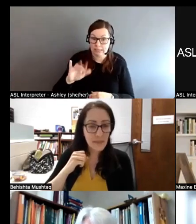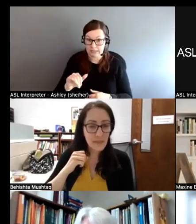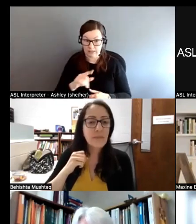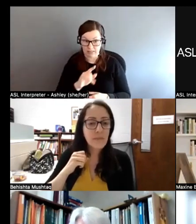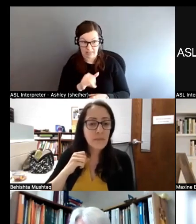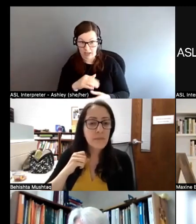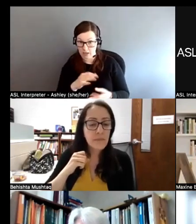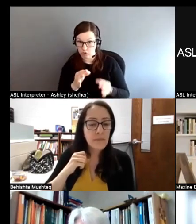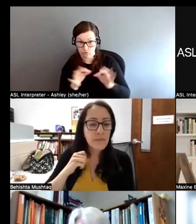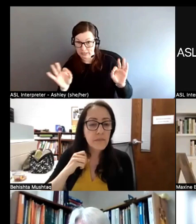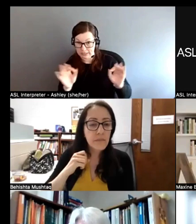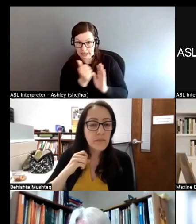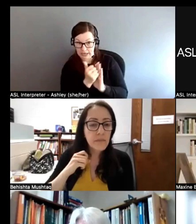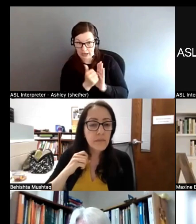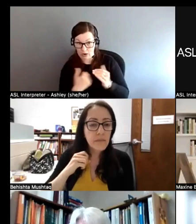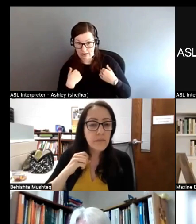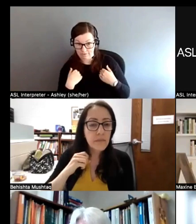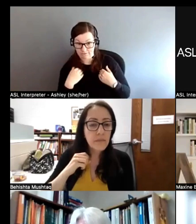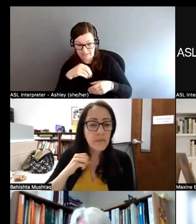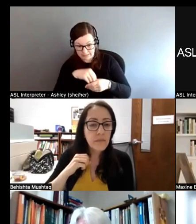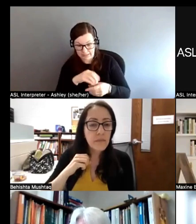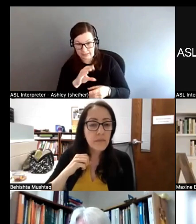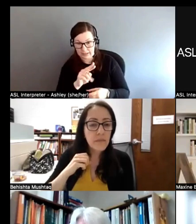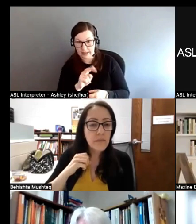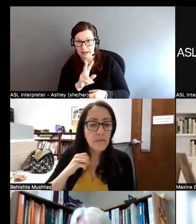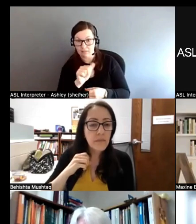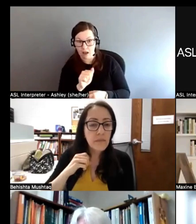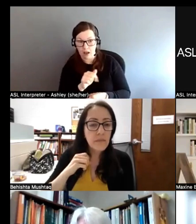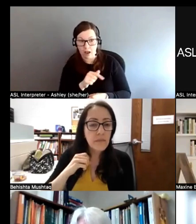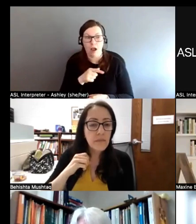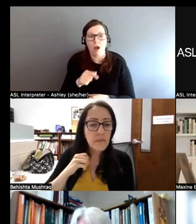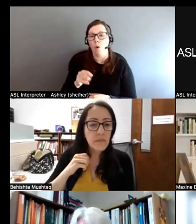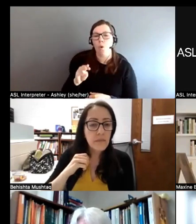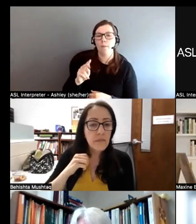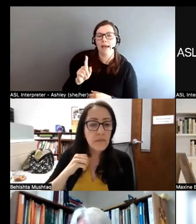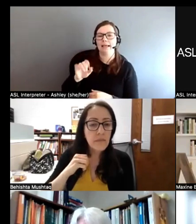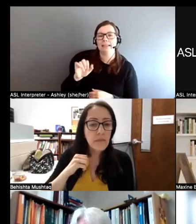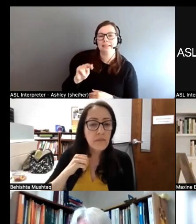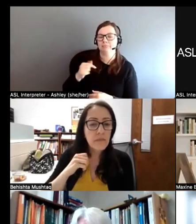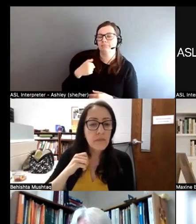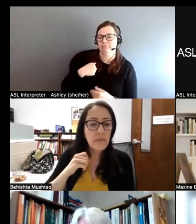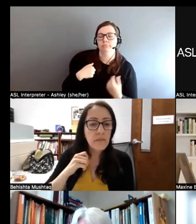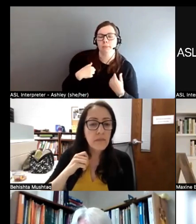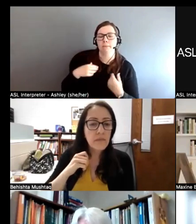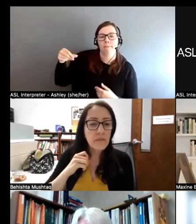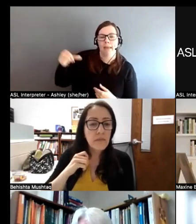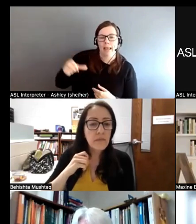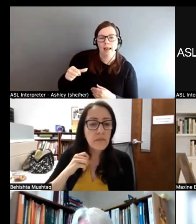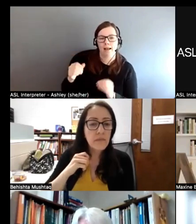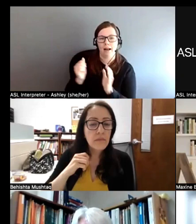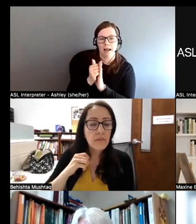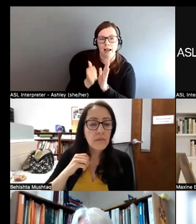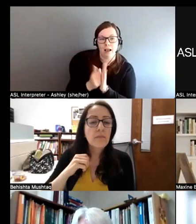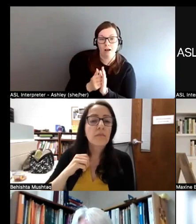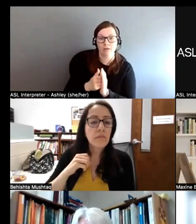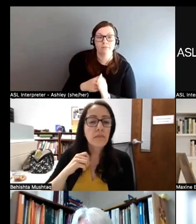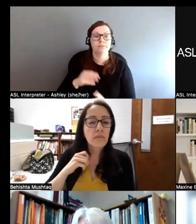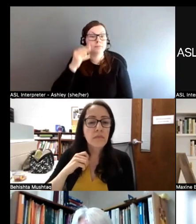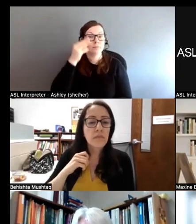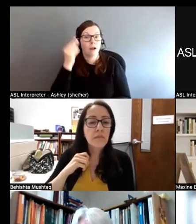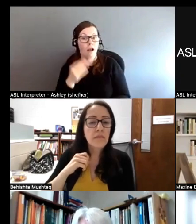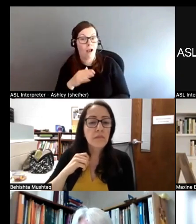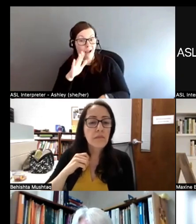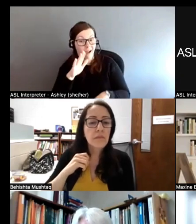using. Yes. Okay. But keep in mind that all nonprofit organizations get a free account from Canva. Yeah.